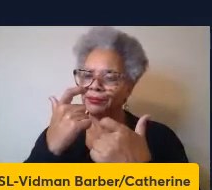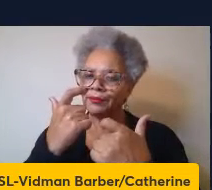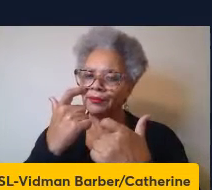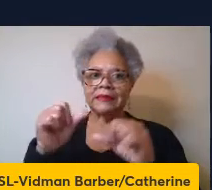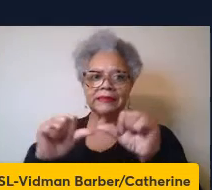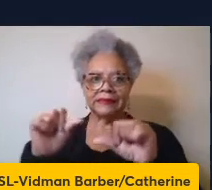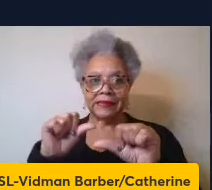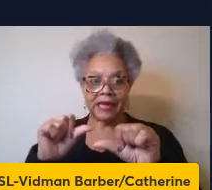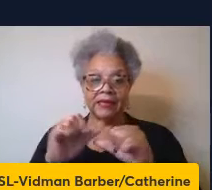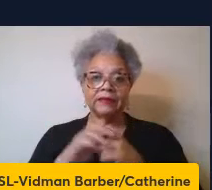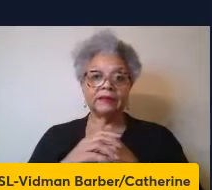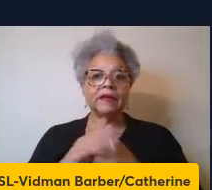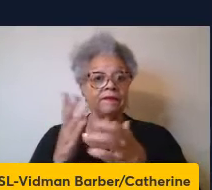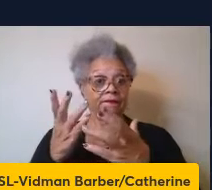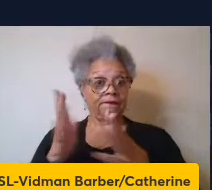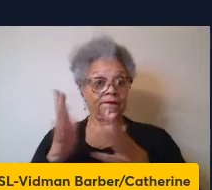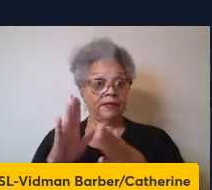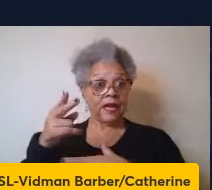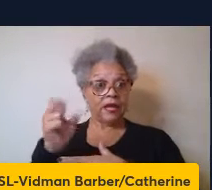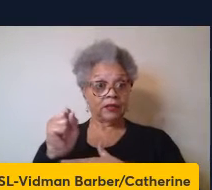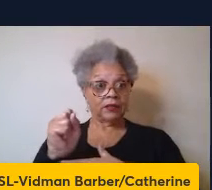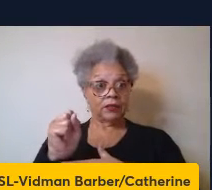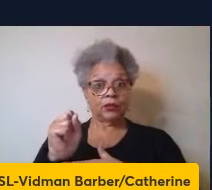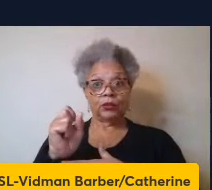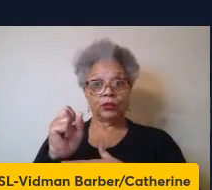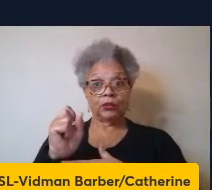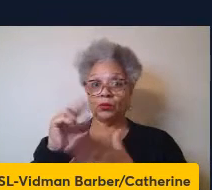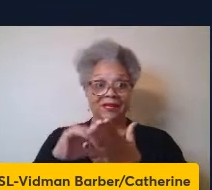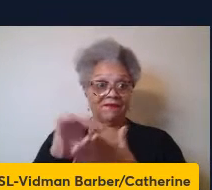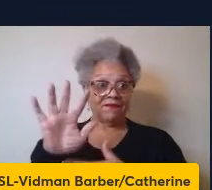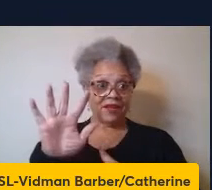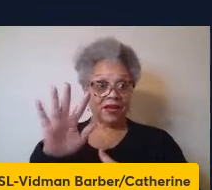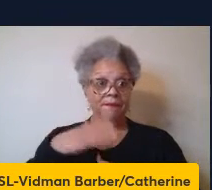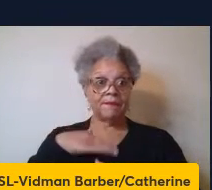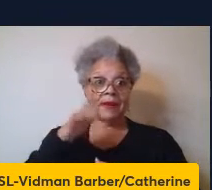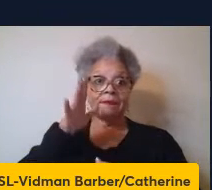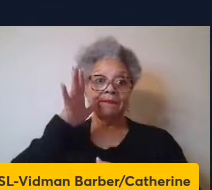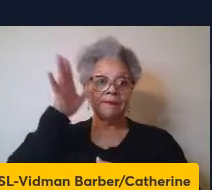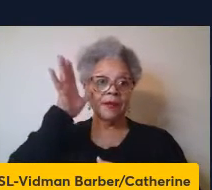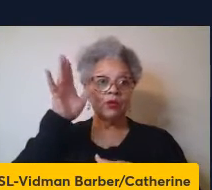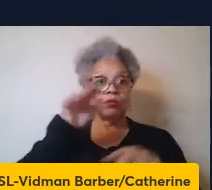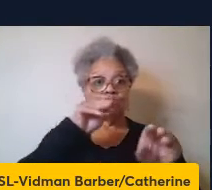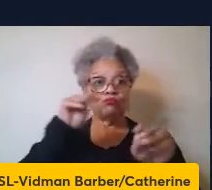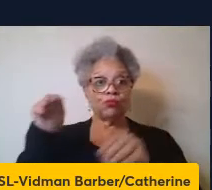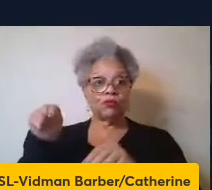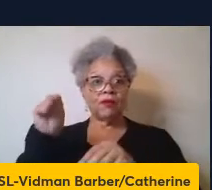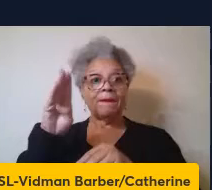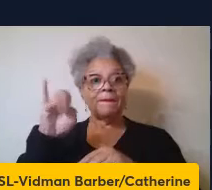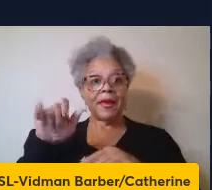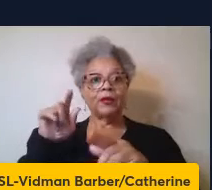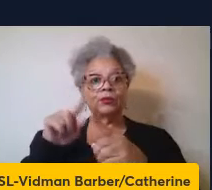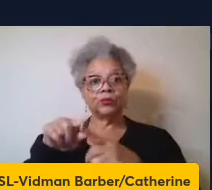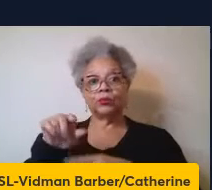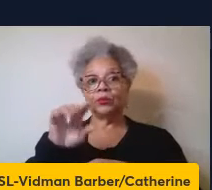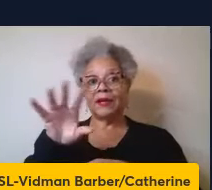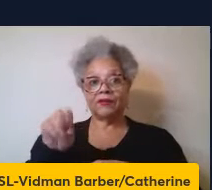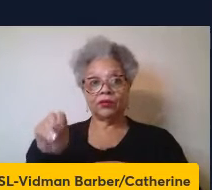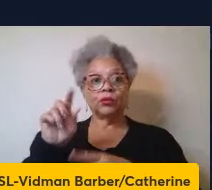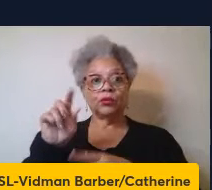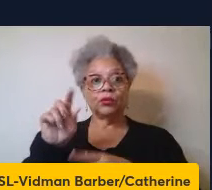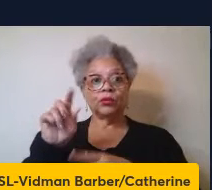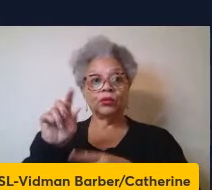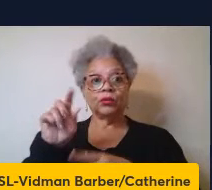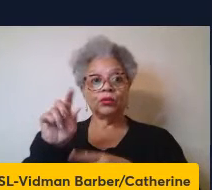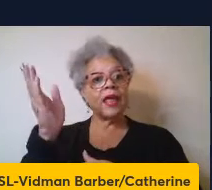graduating high school in 2005, my parents were moving back to Zimbabwe to be lecturers, and had a decision to make